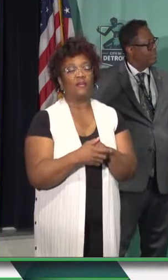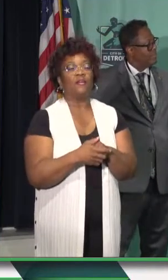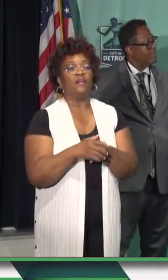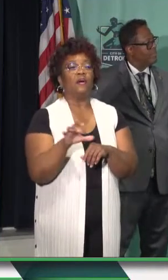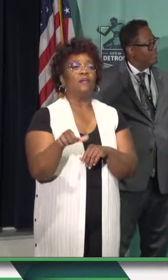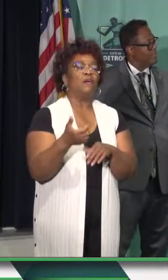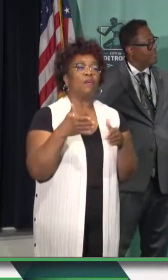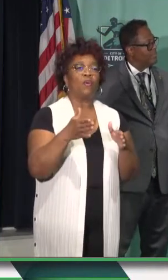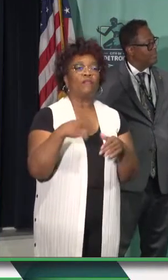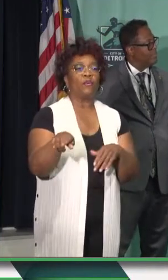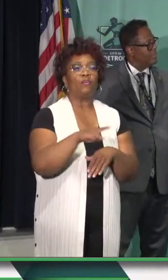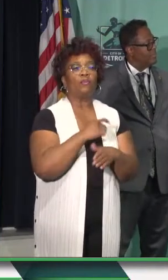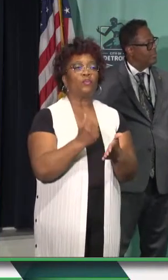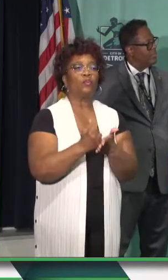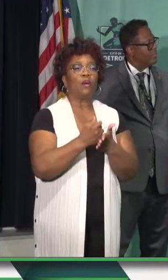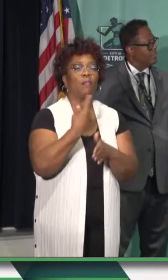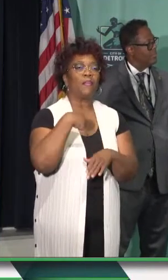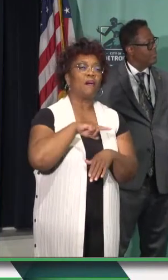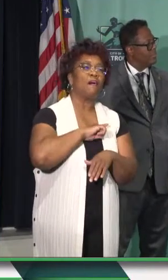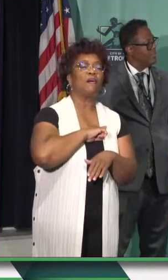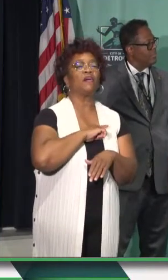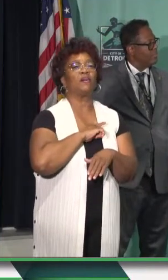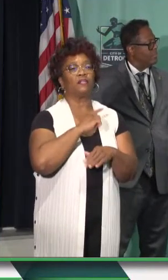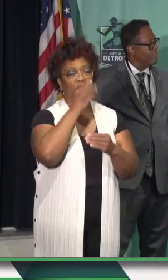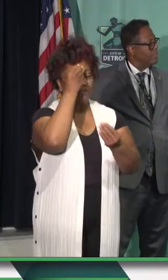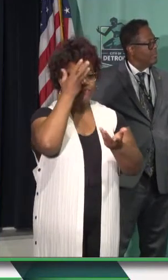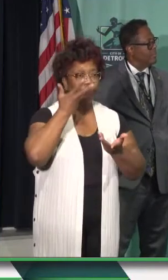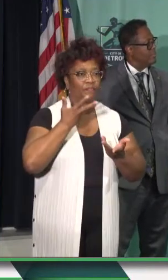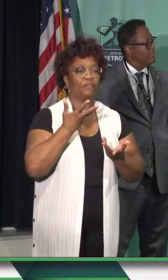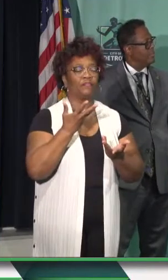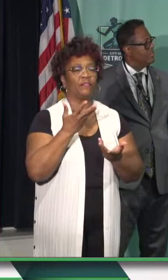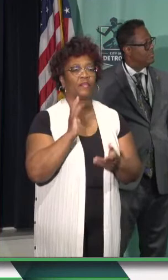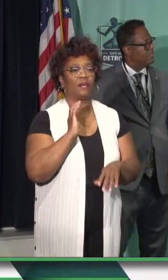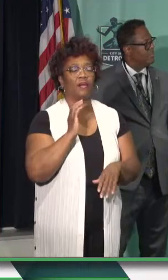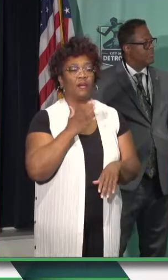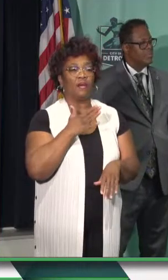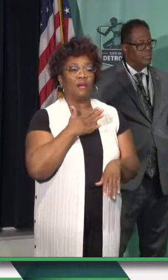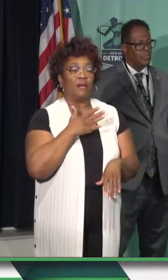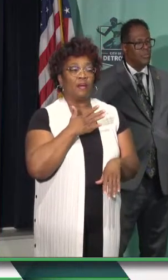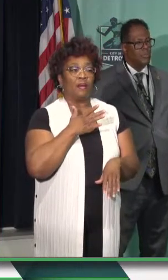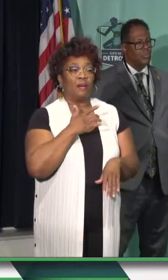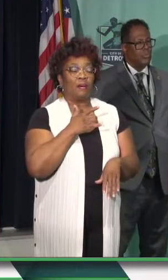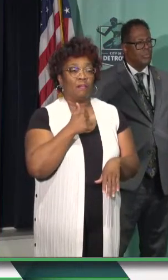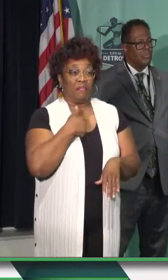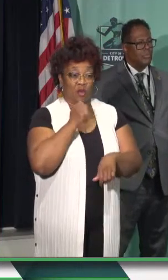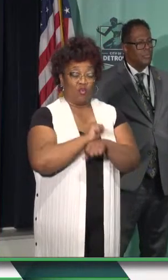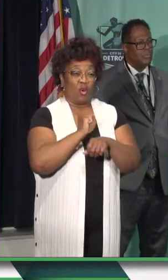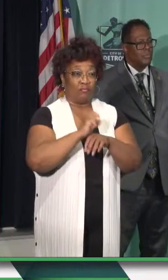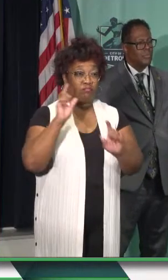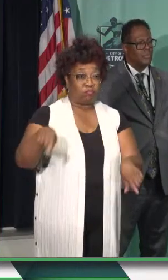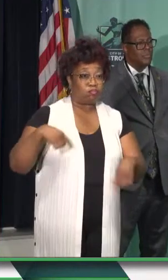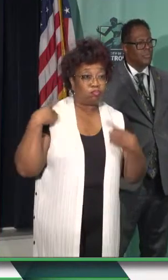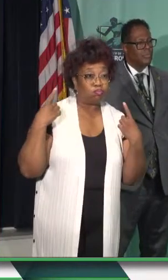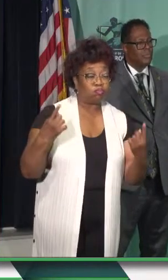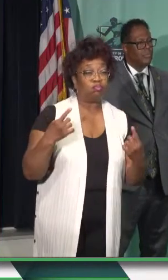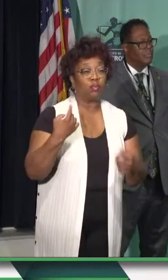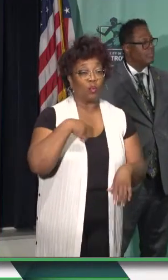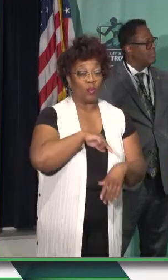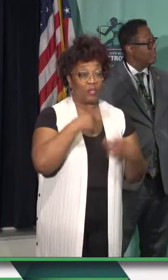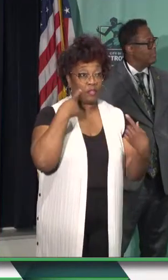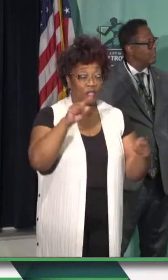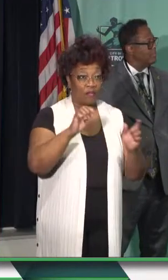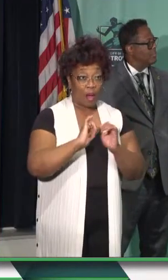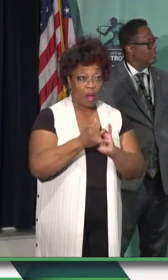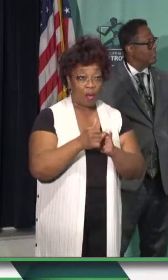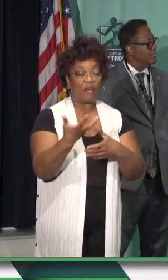information. And we have not been able, as long as I've been on this job and in the history of the Detroit Police Department, the only way we've been successful is with the